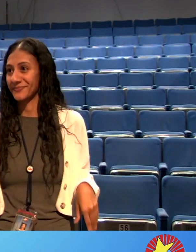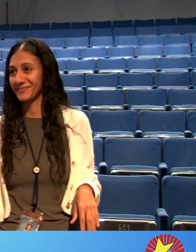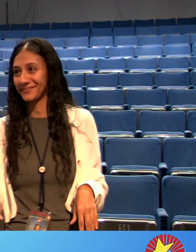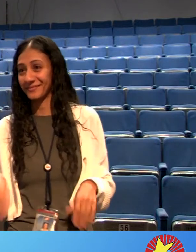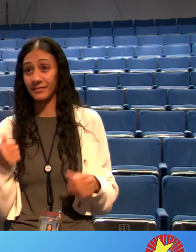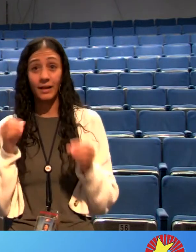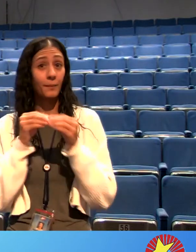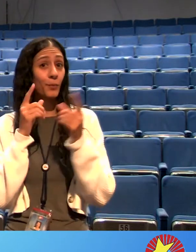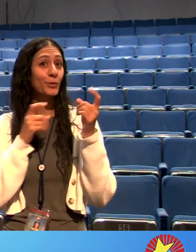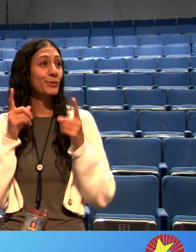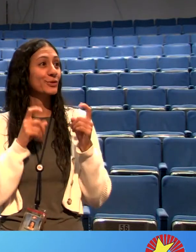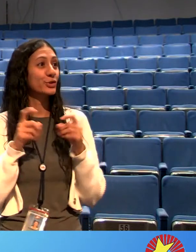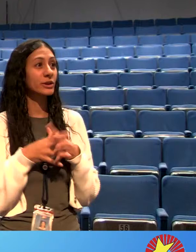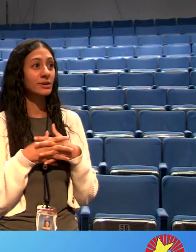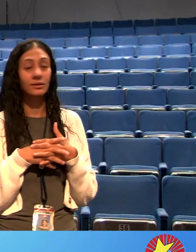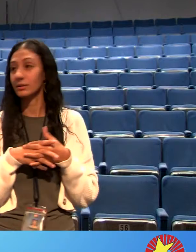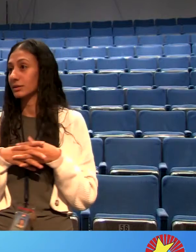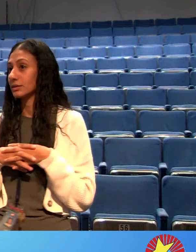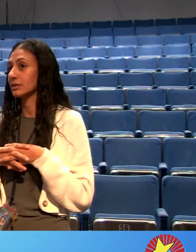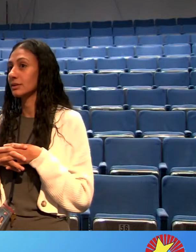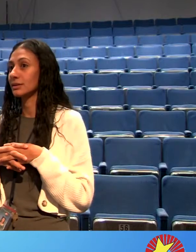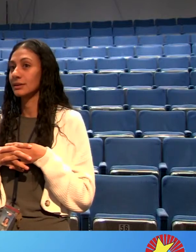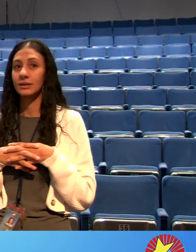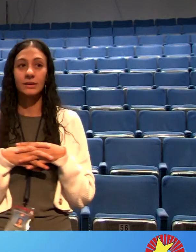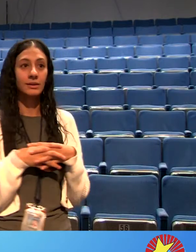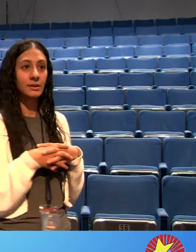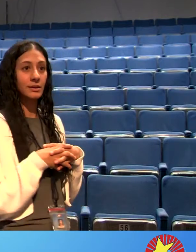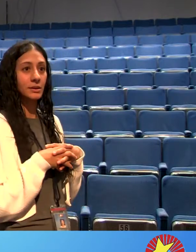you. Any further questions?